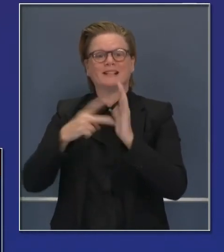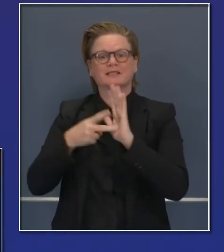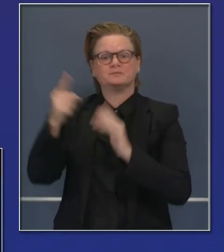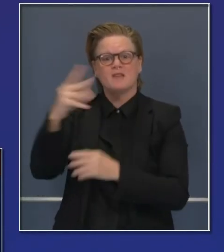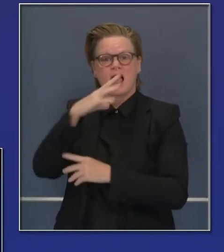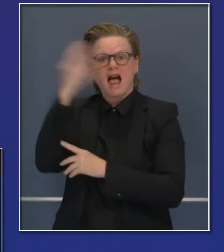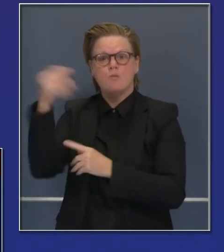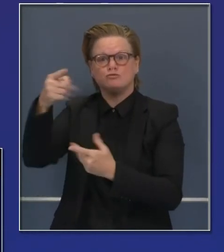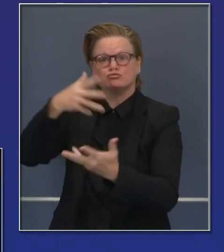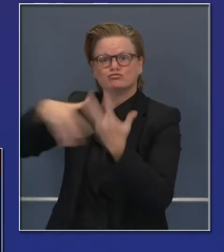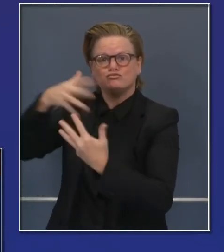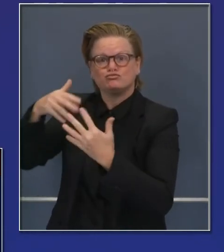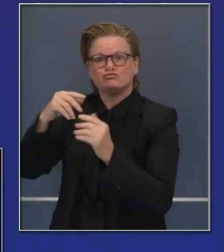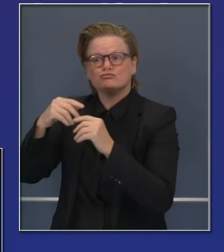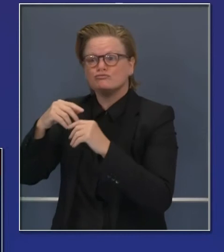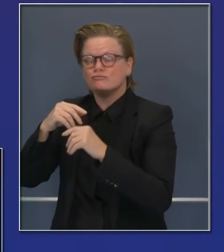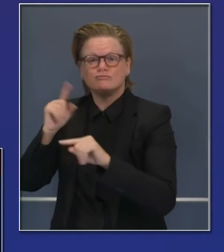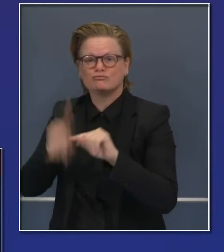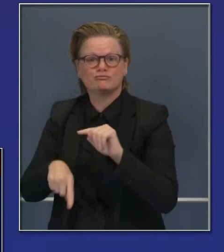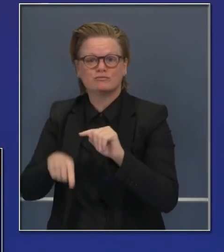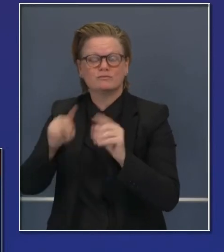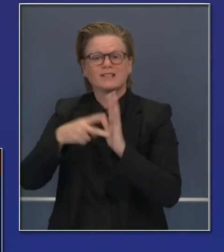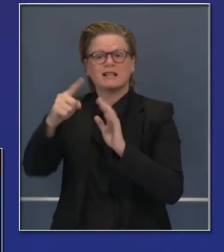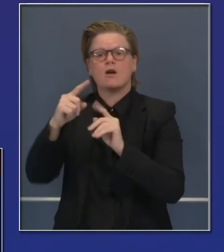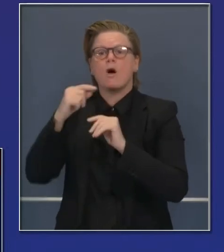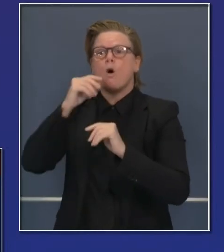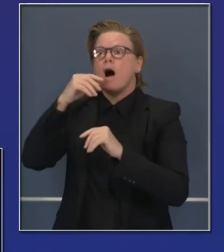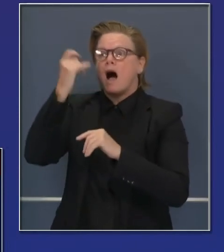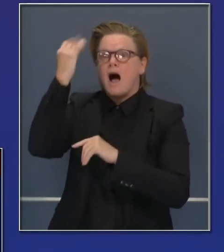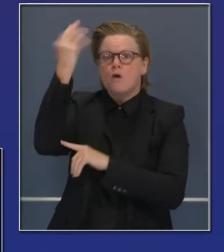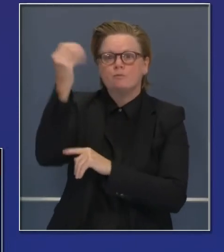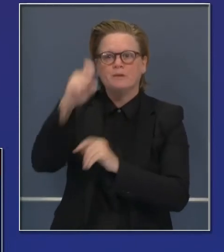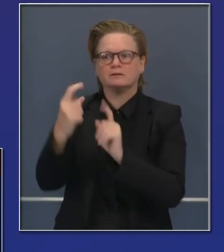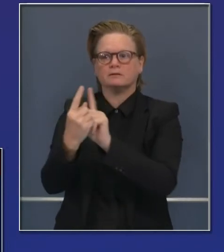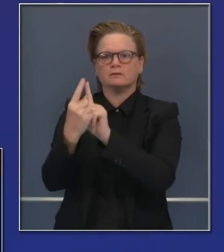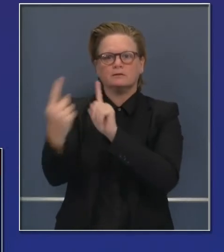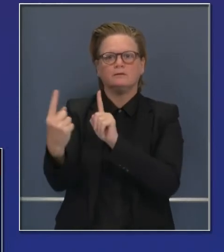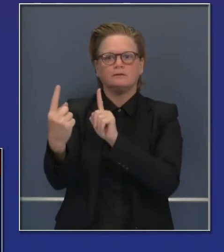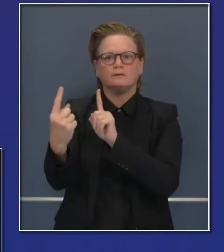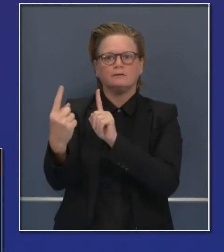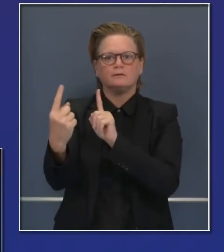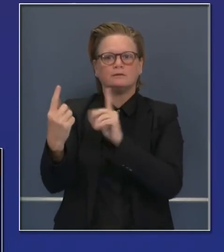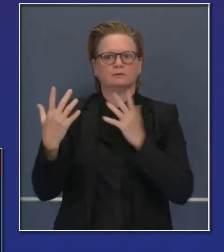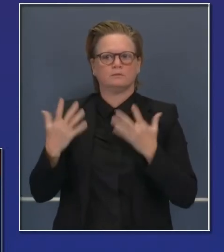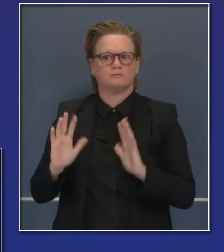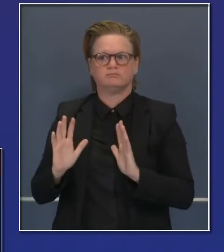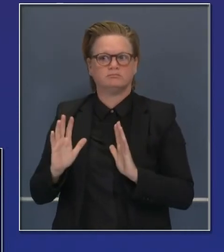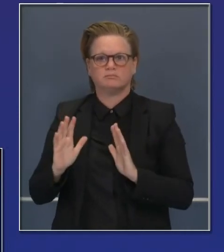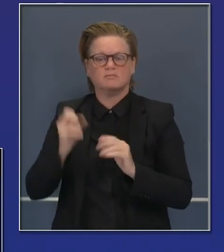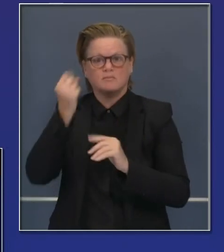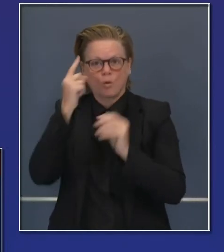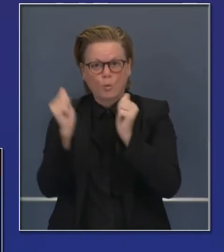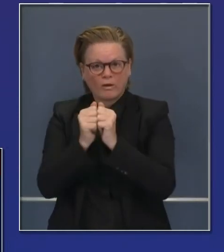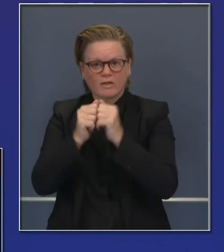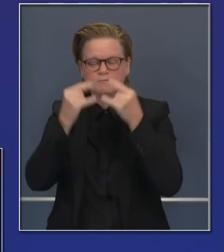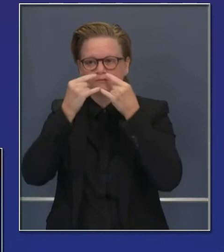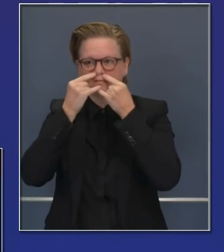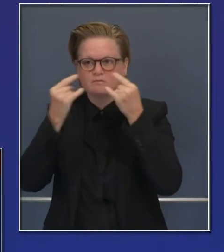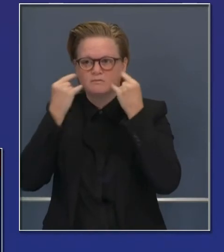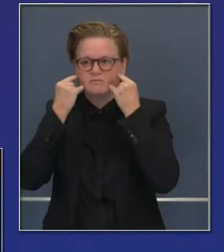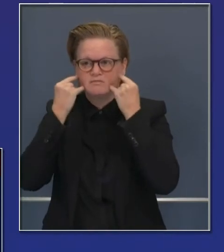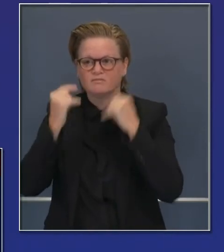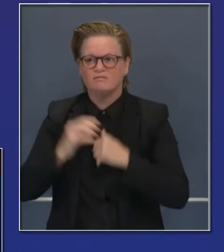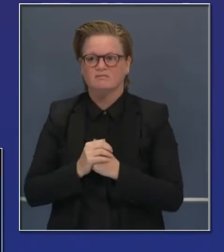your activities outside, and of course, always most important non-pharmaceutical intervention, that is wear